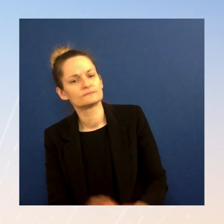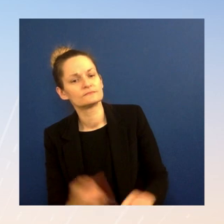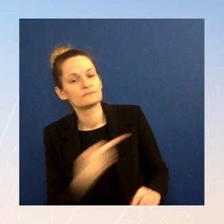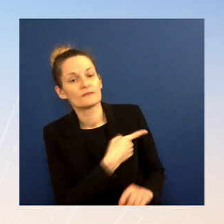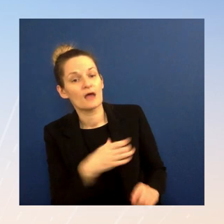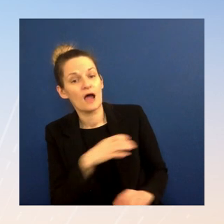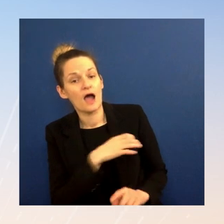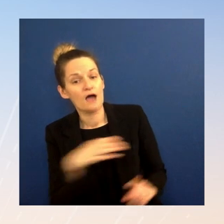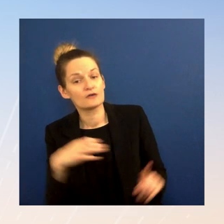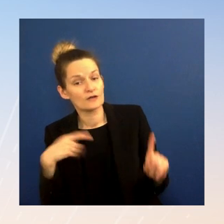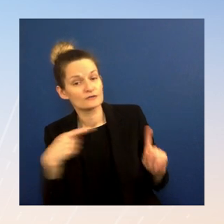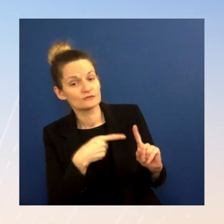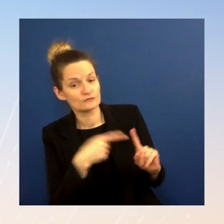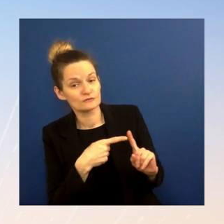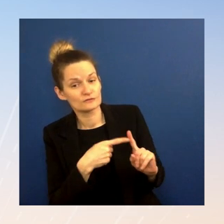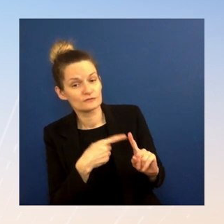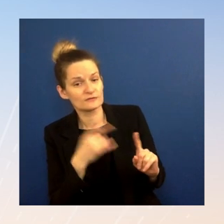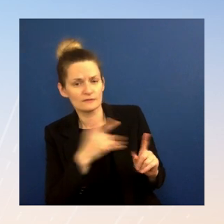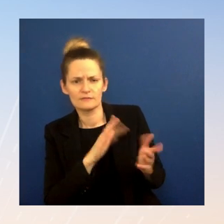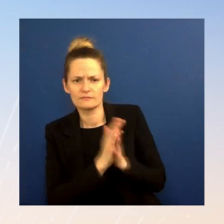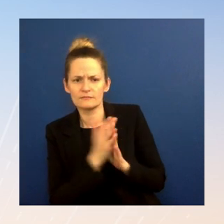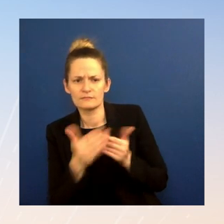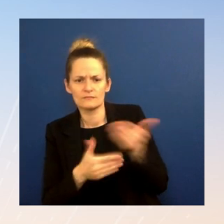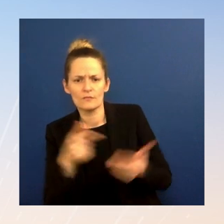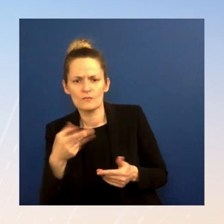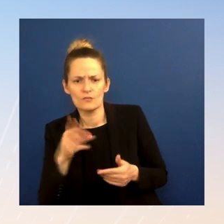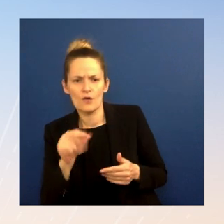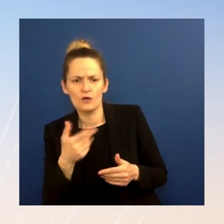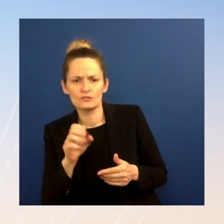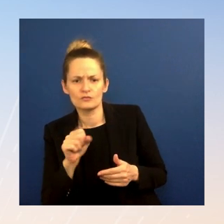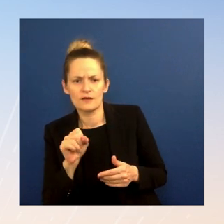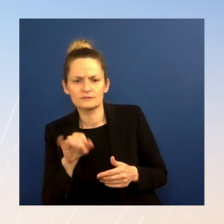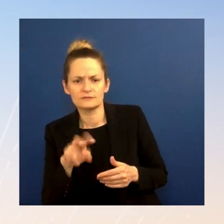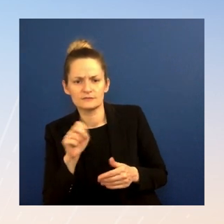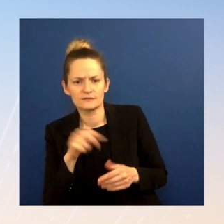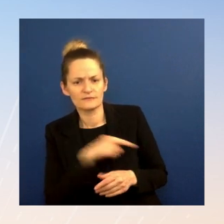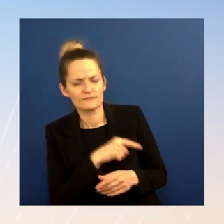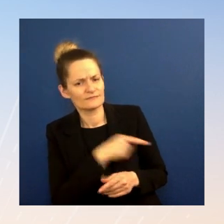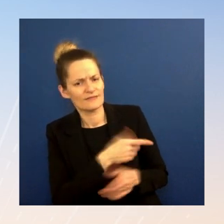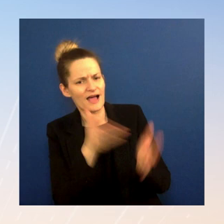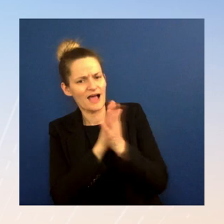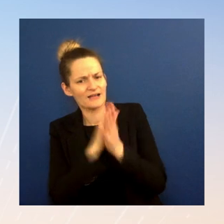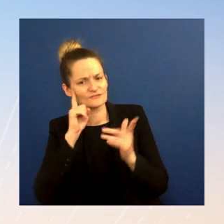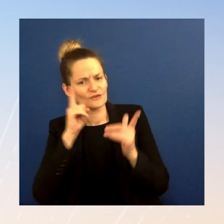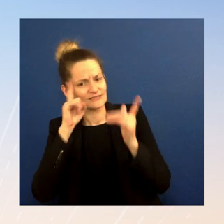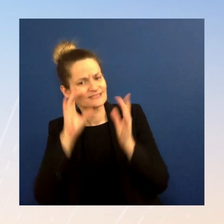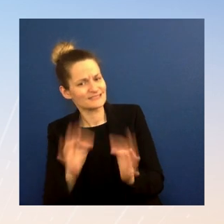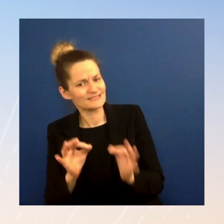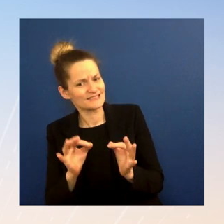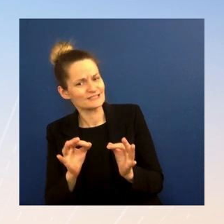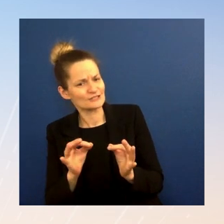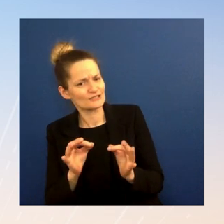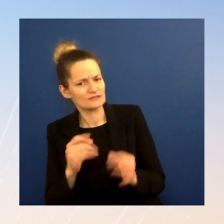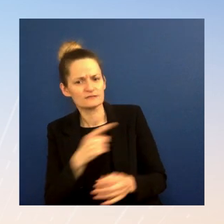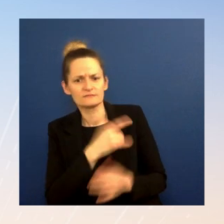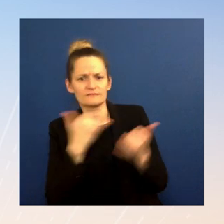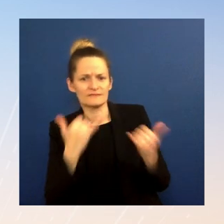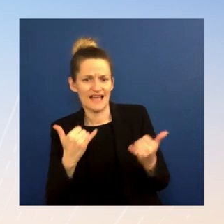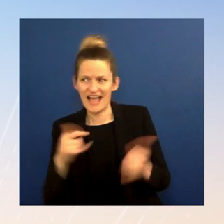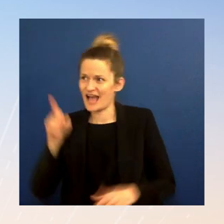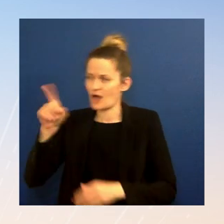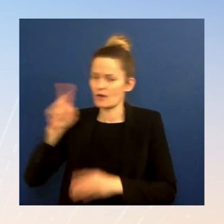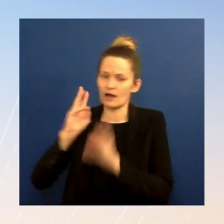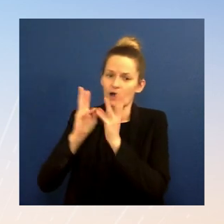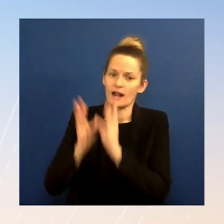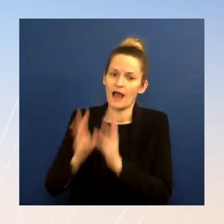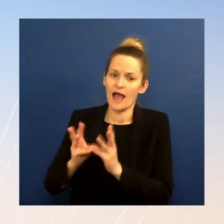out, and they're asking for a decision to declare a climate emergency and ban all U.S. exports of oil. Is that something